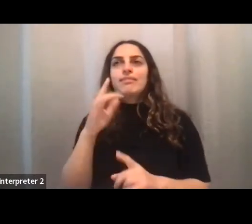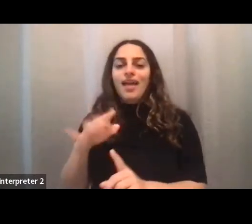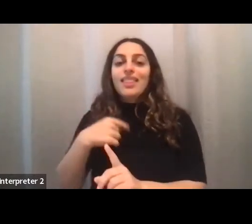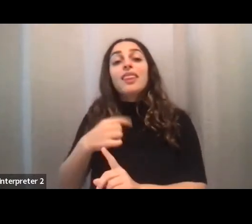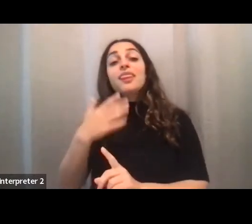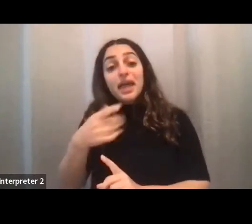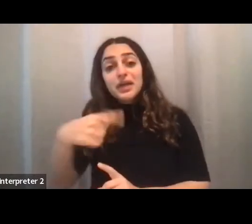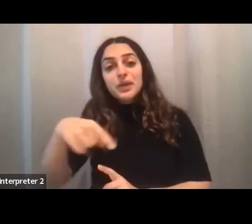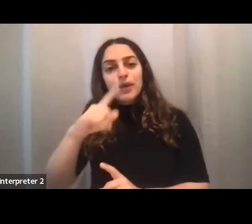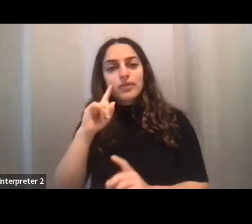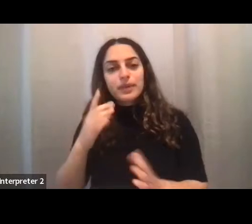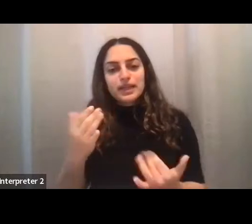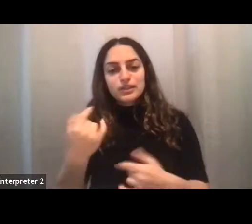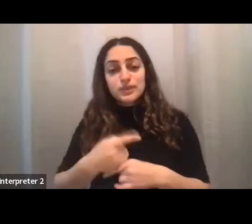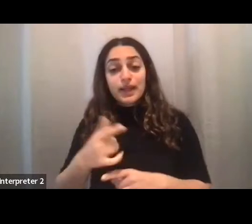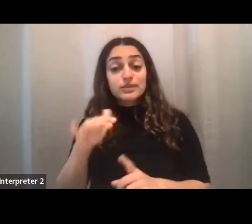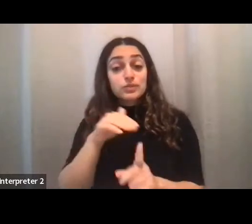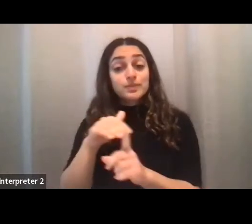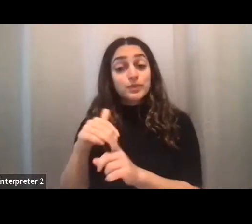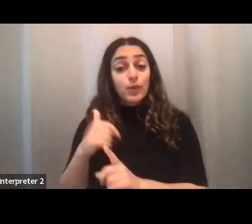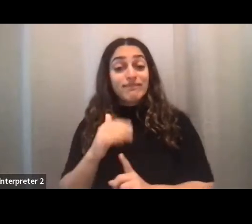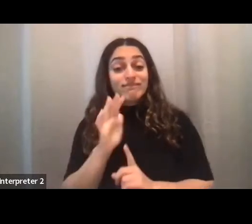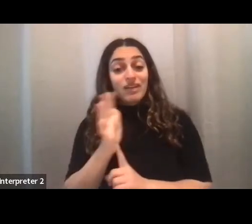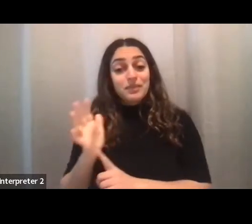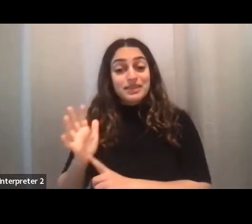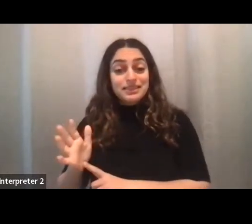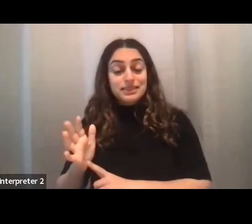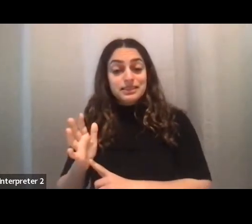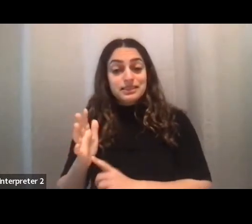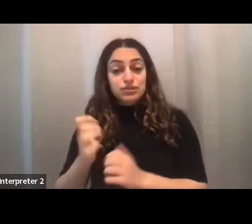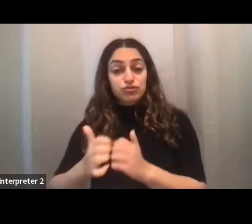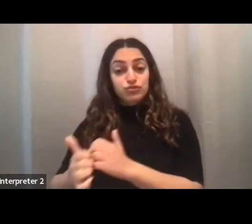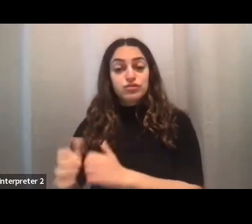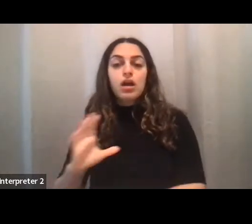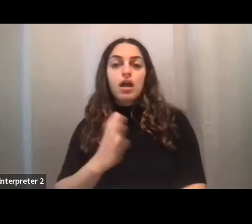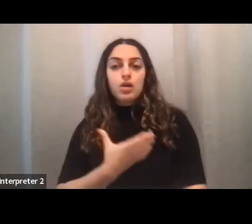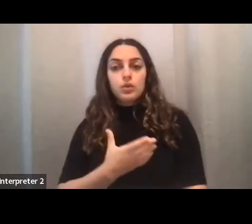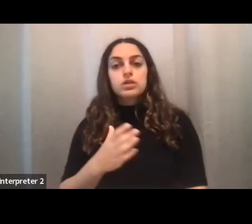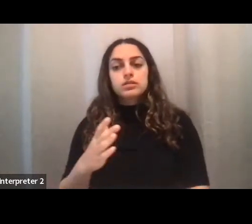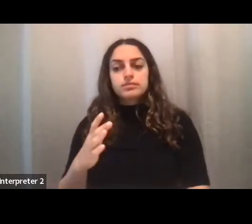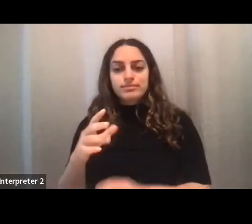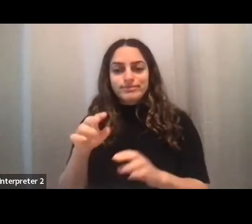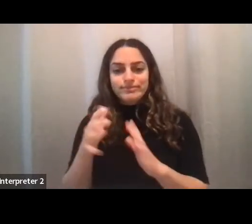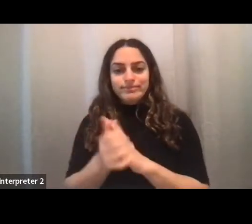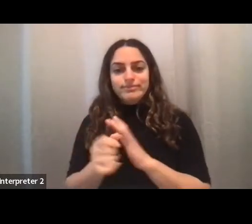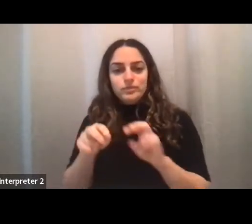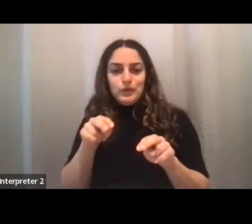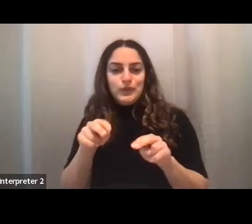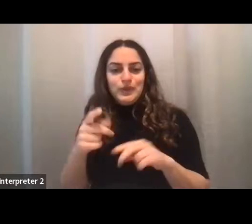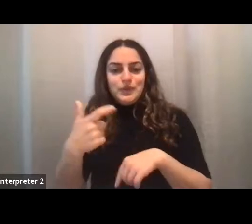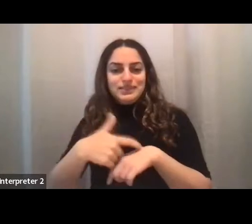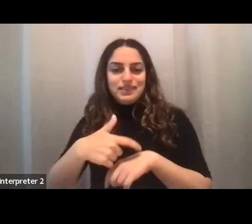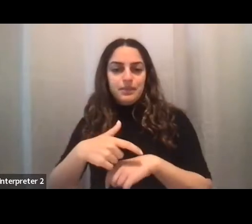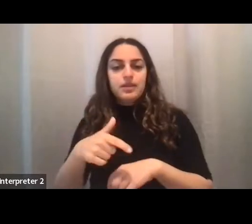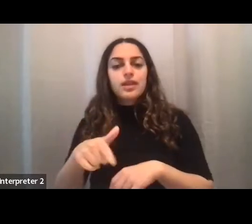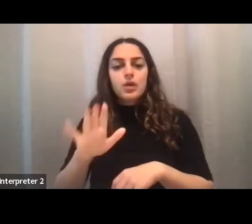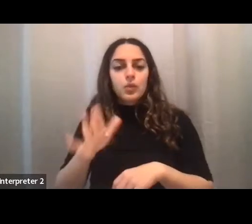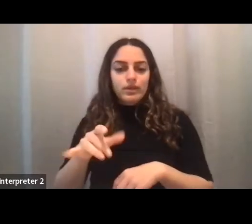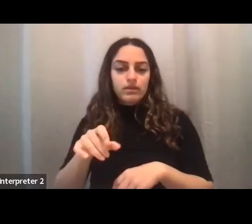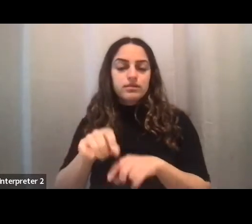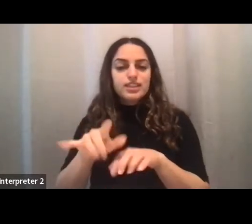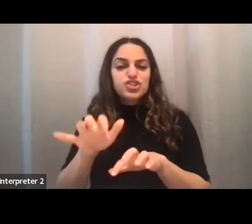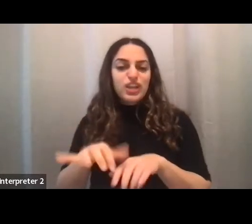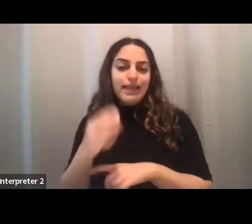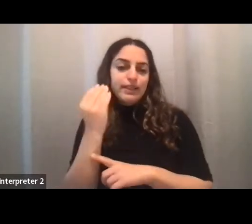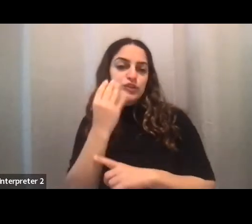reminder you each have five minutes for your remarks our it experts are keeping track of time and they will just use the track function